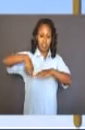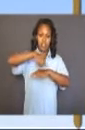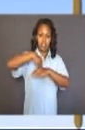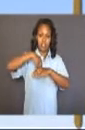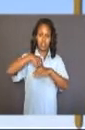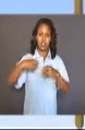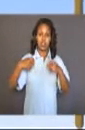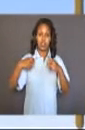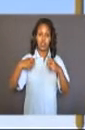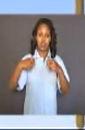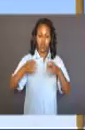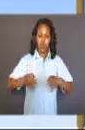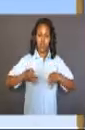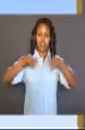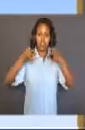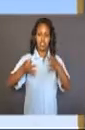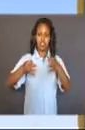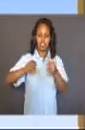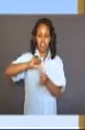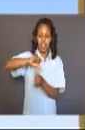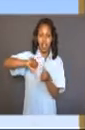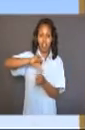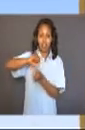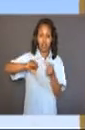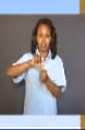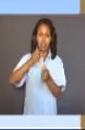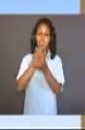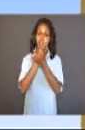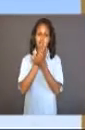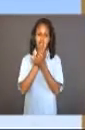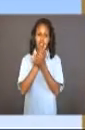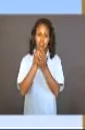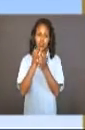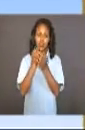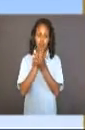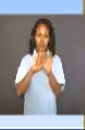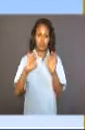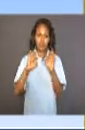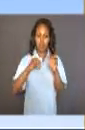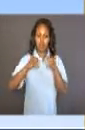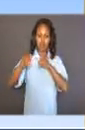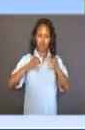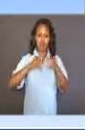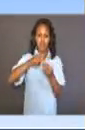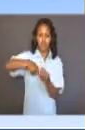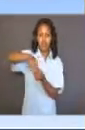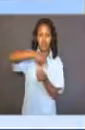of conductors' atoms are free to move around.